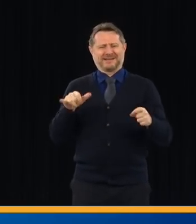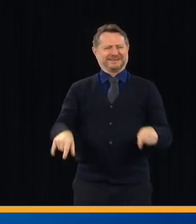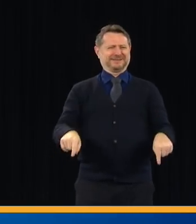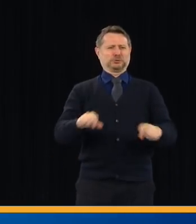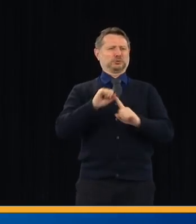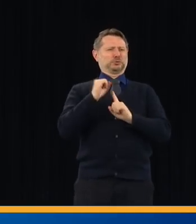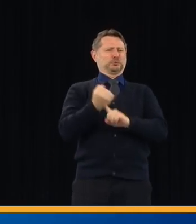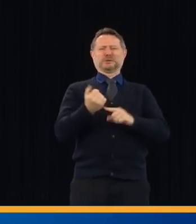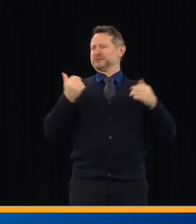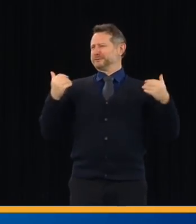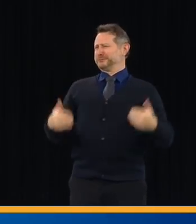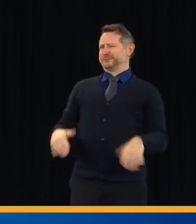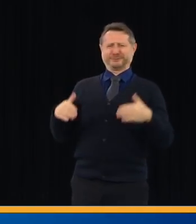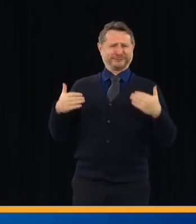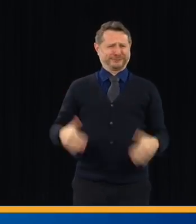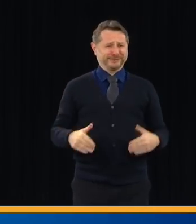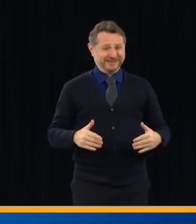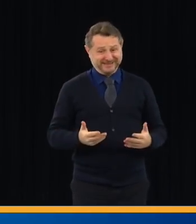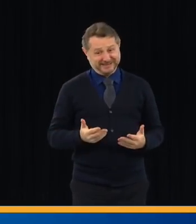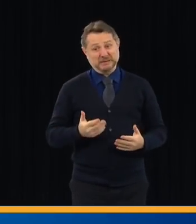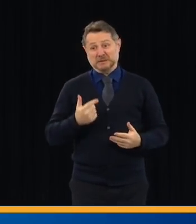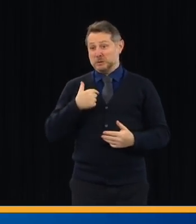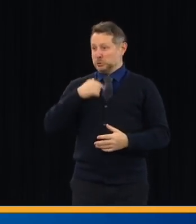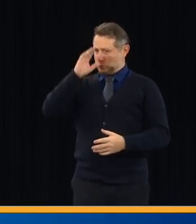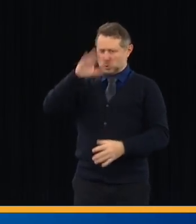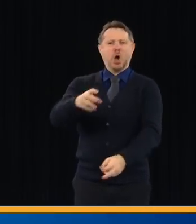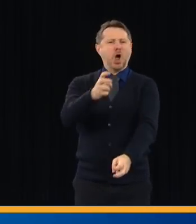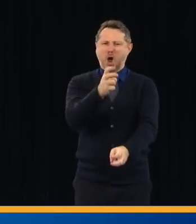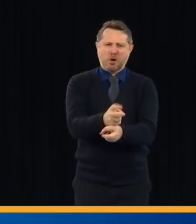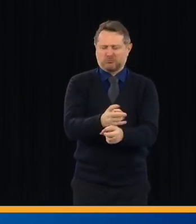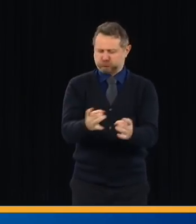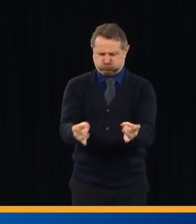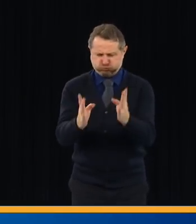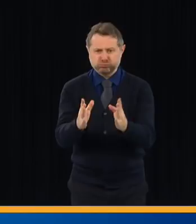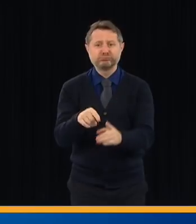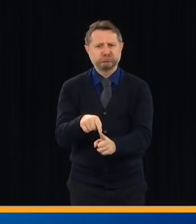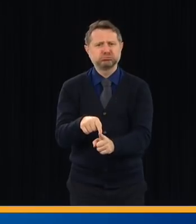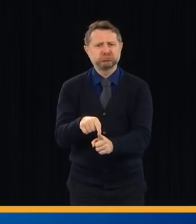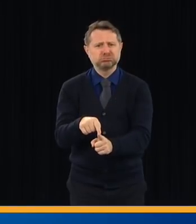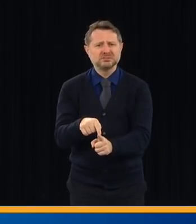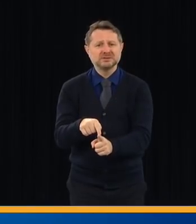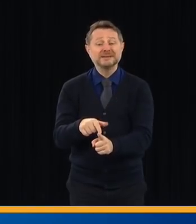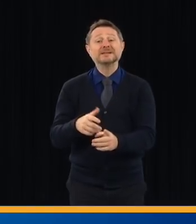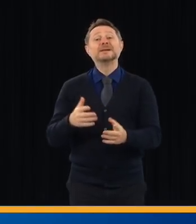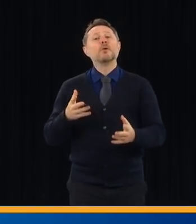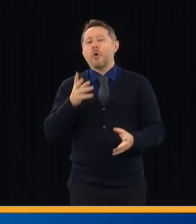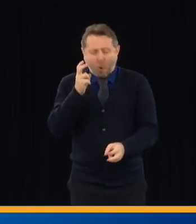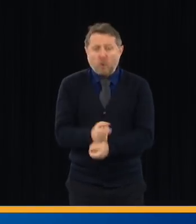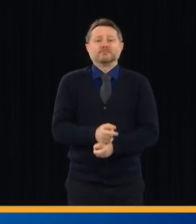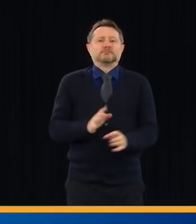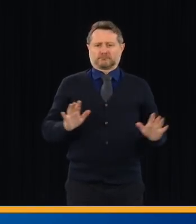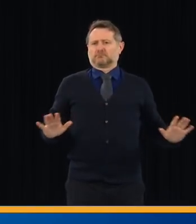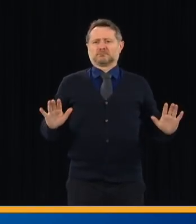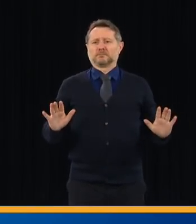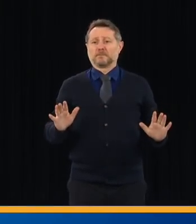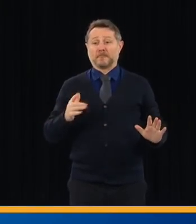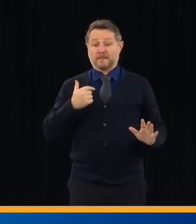is almost unmanageable on every level, because